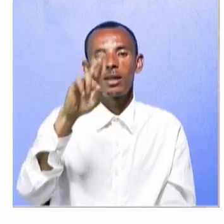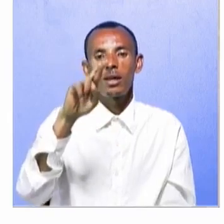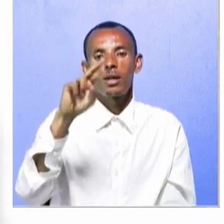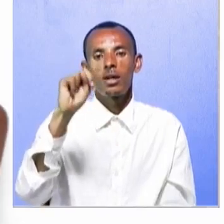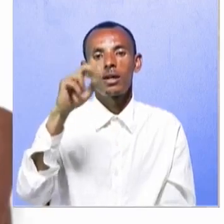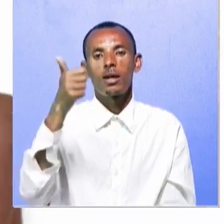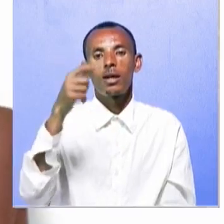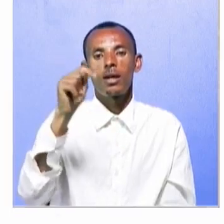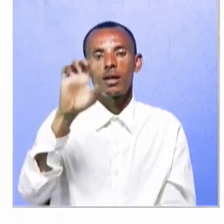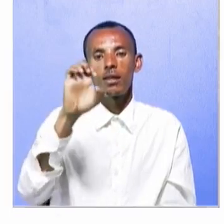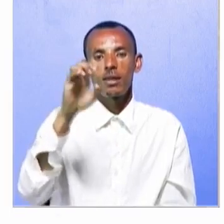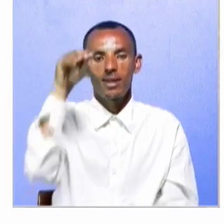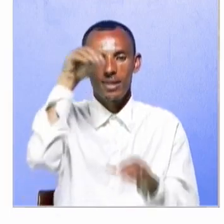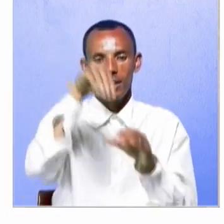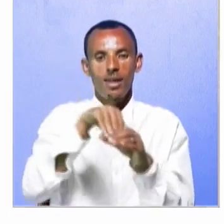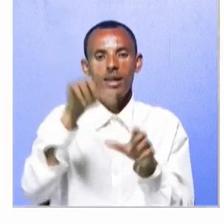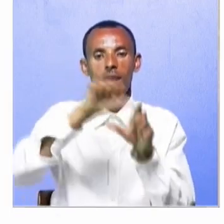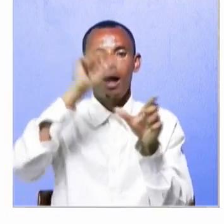alternate